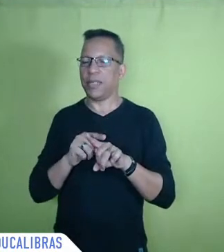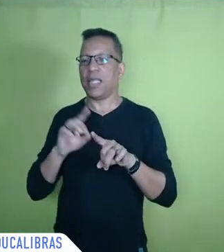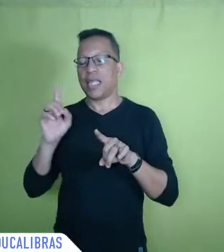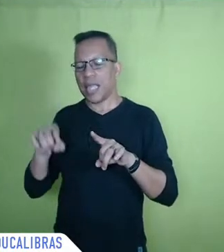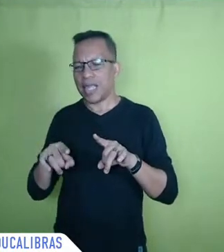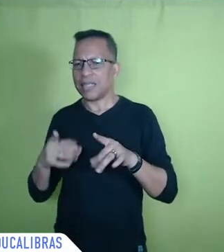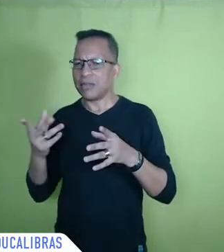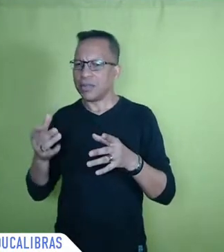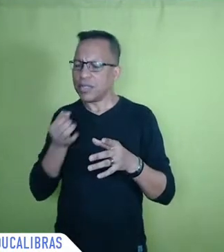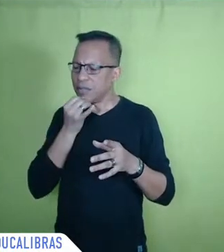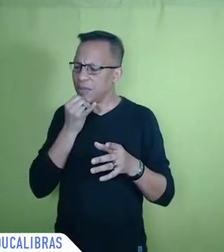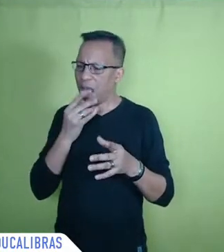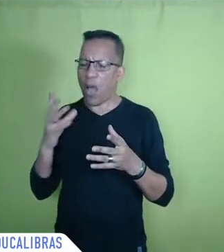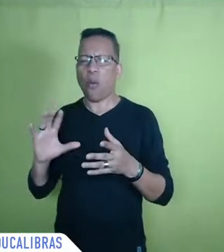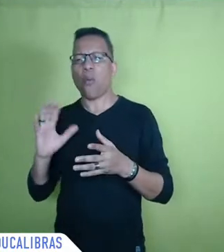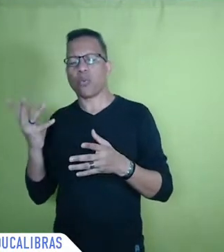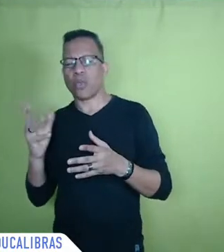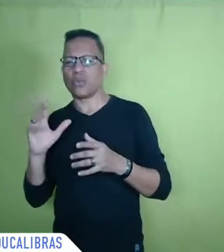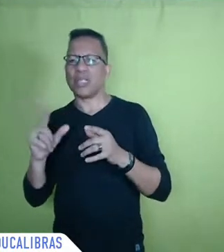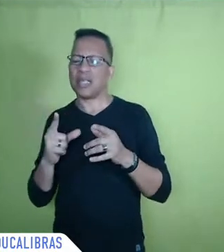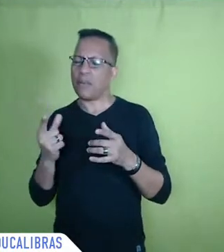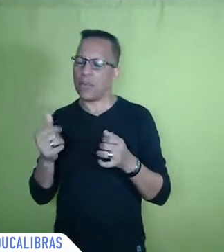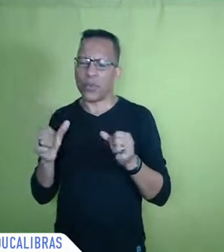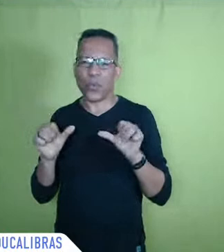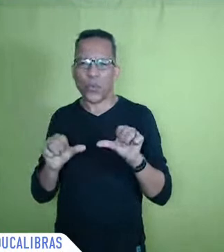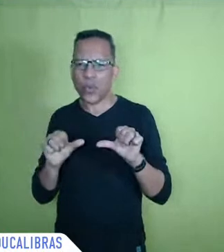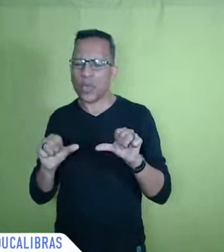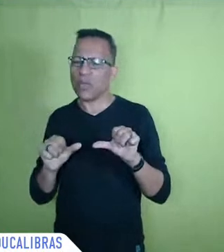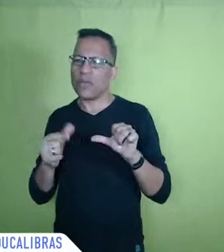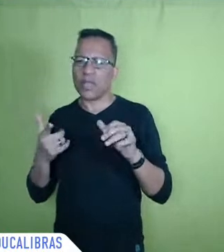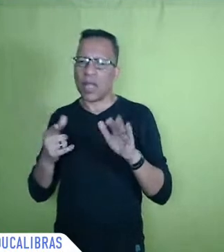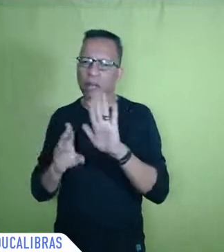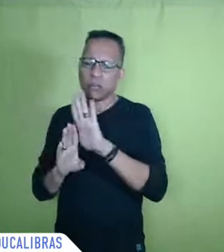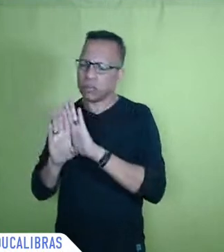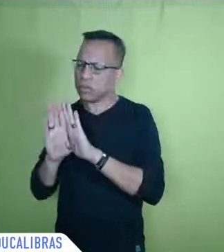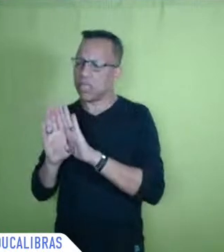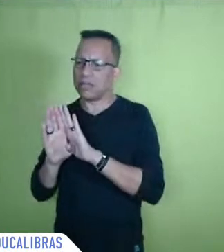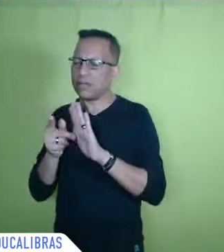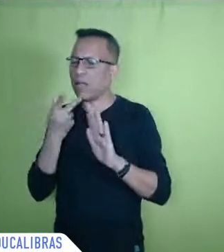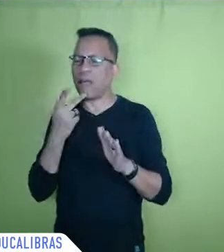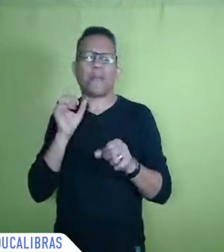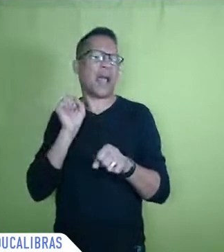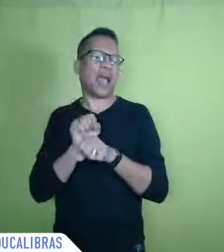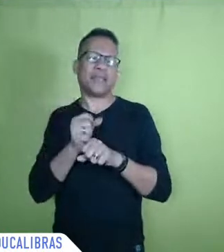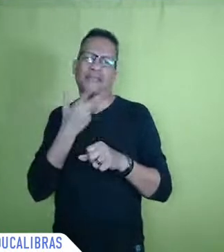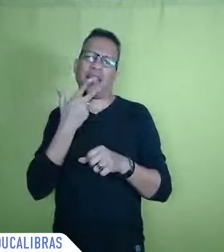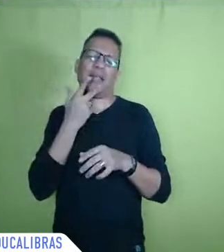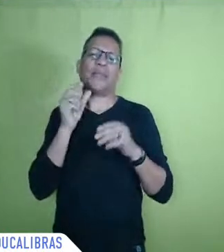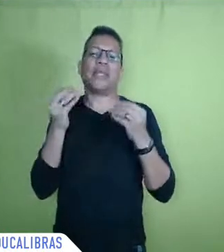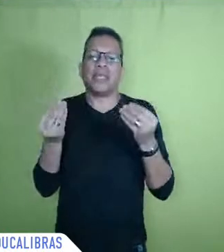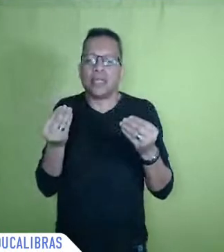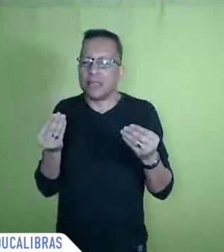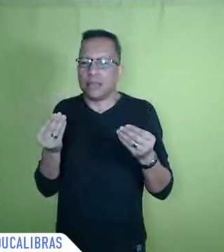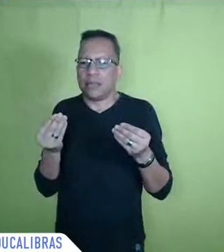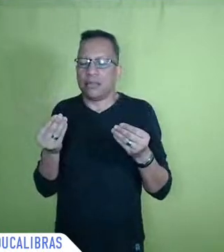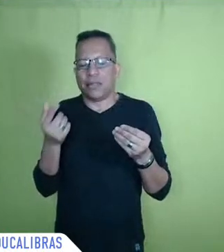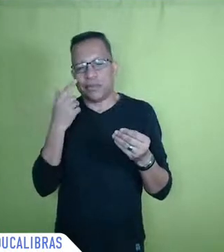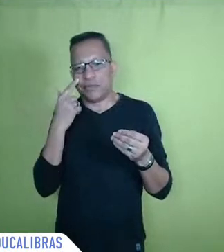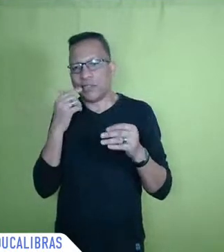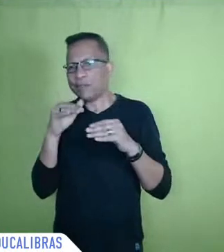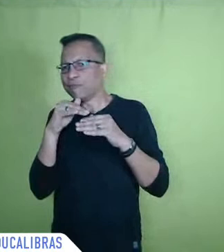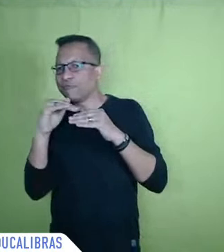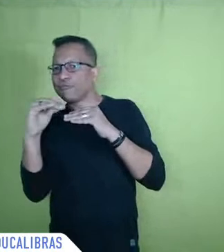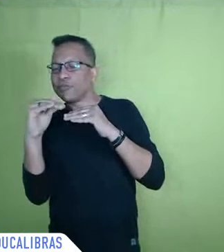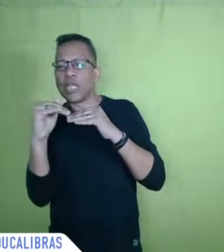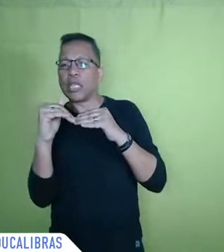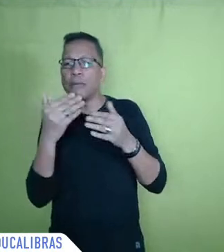enforce the public policies. So we have a contradiction. It's a way of stop